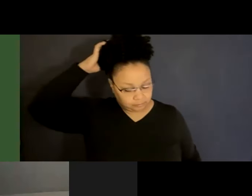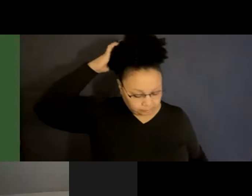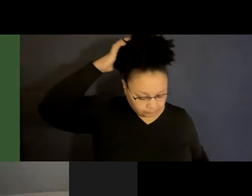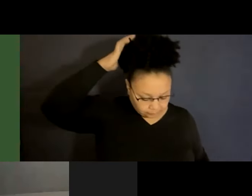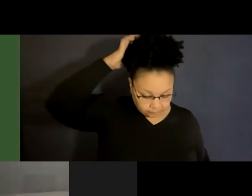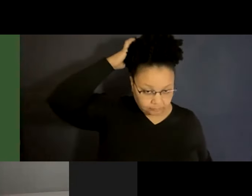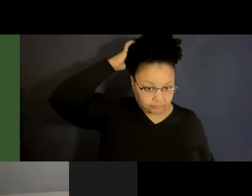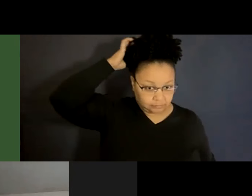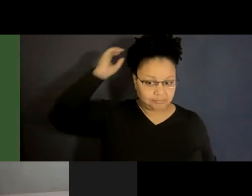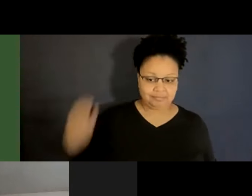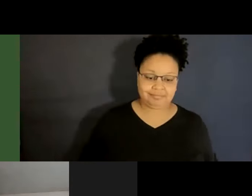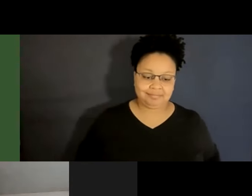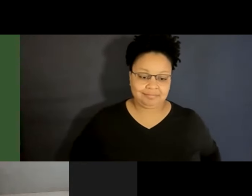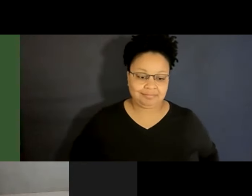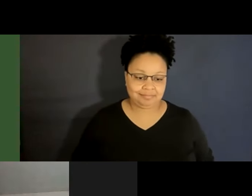turn it off now.